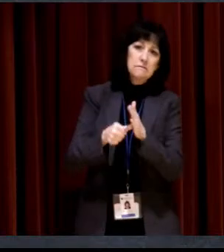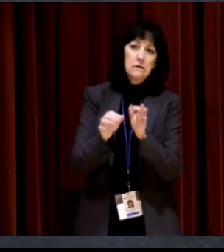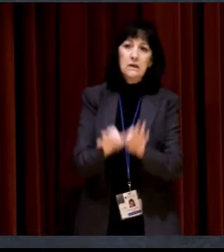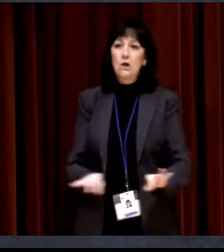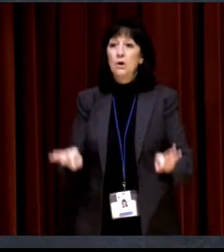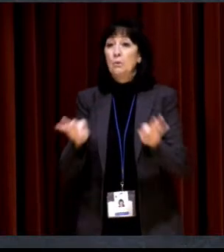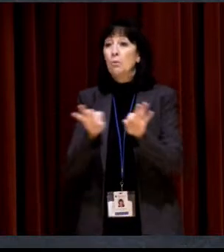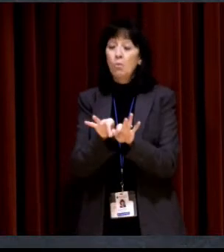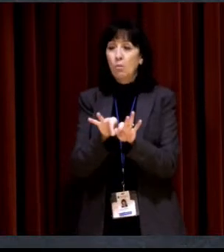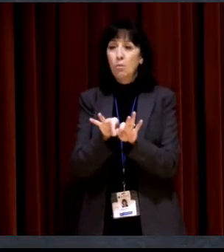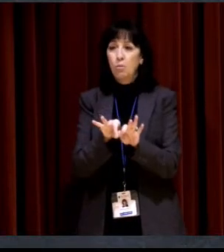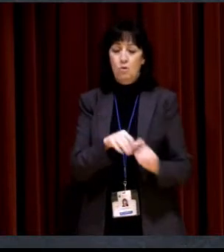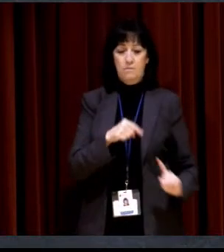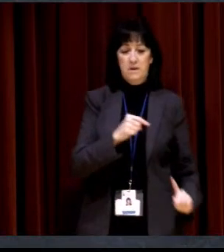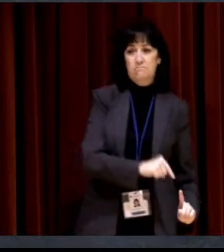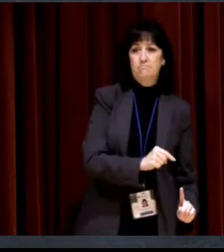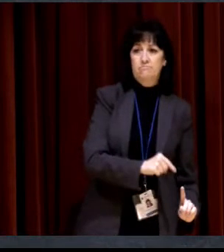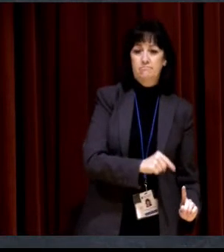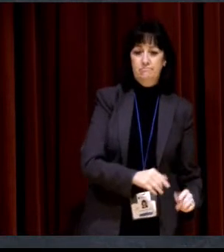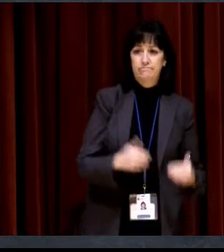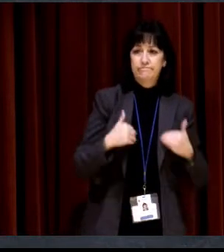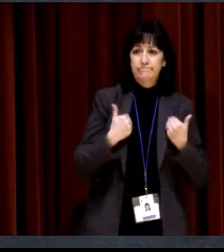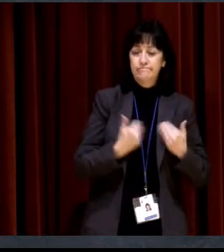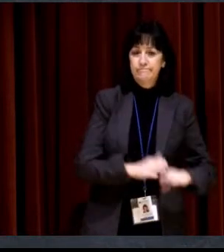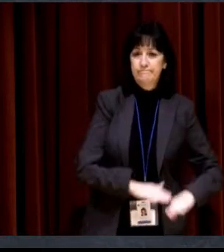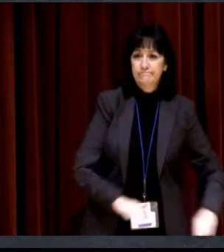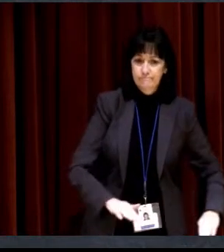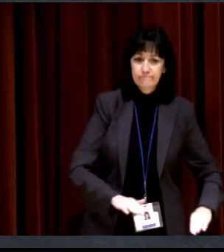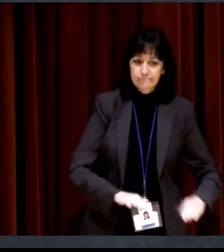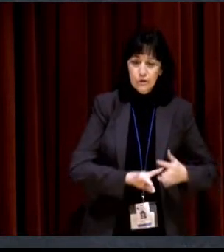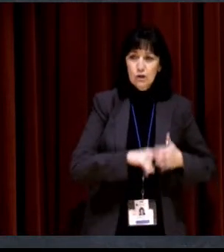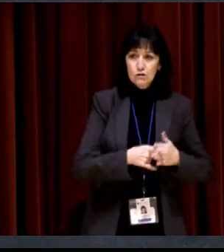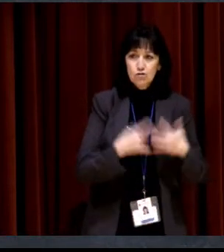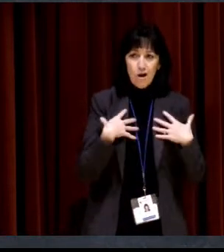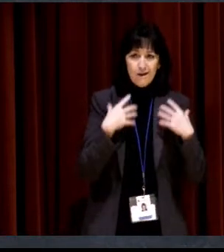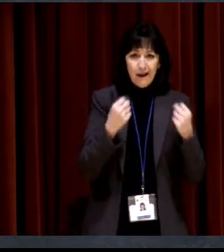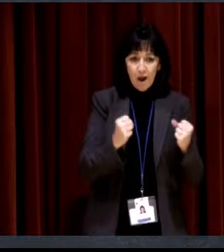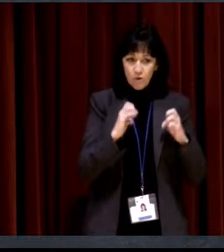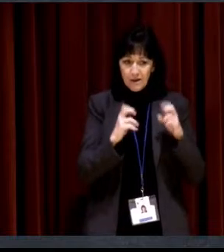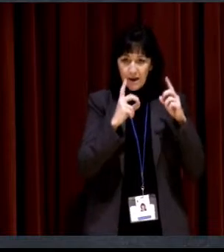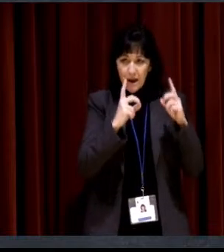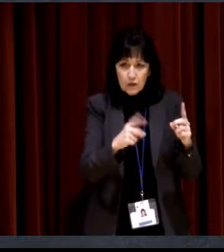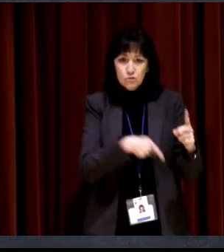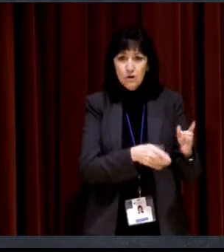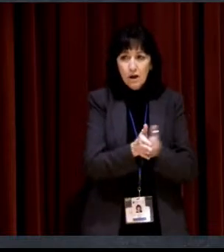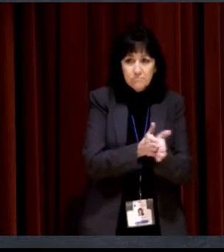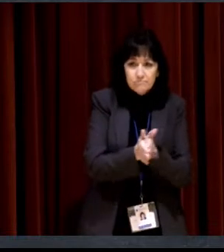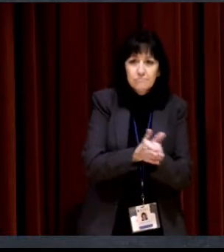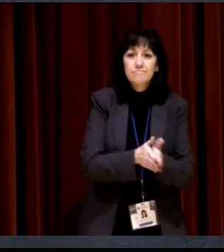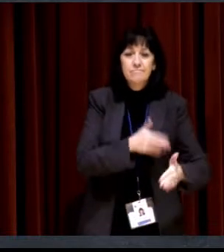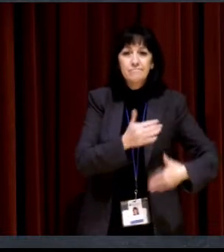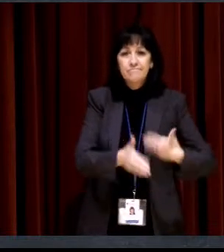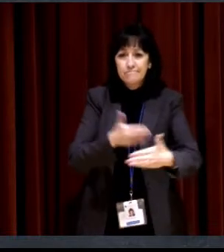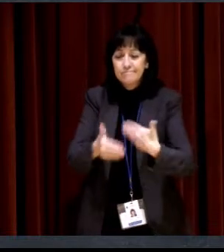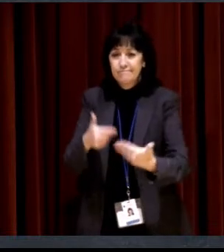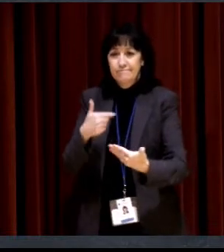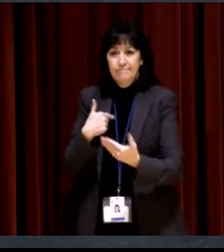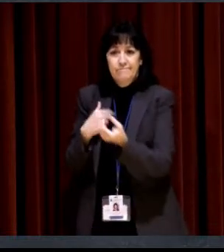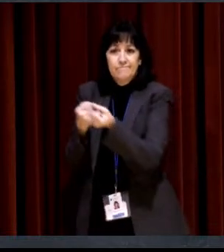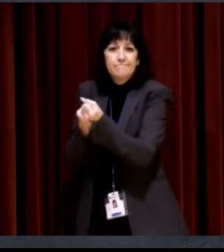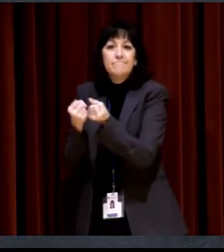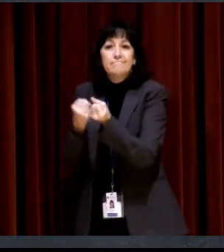Markell's Sustaining Early Success initiative, created the Claymont Community Readiness Team. And so the